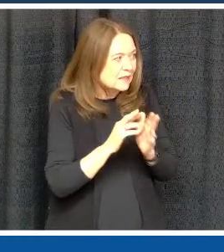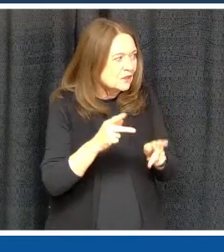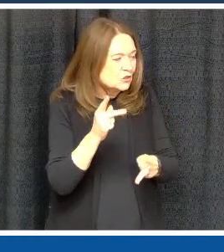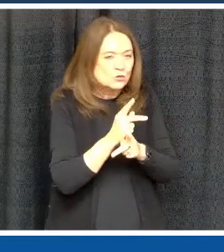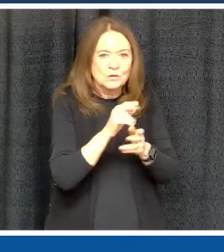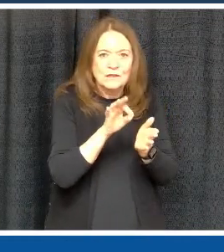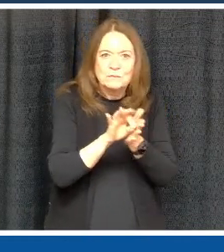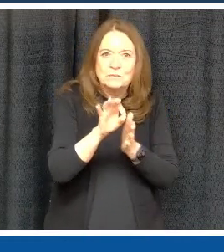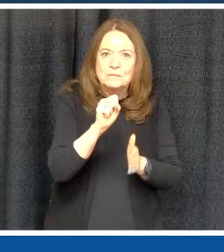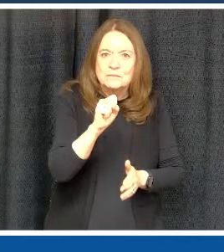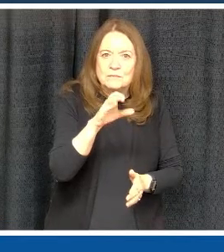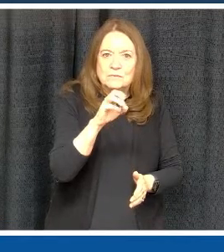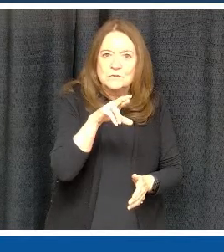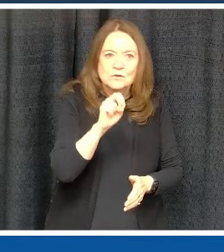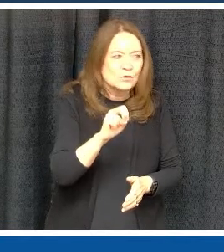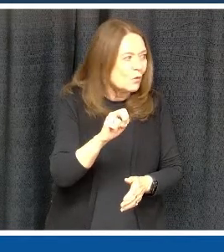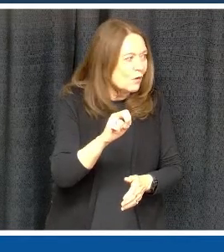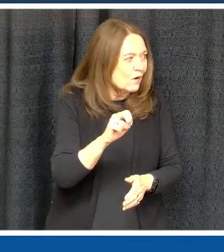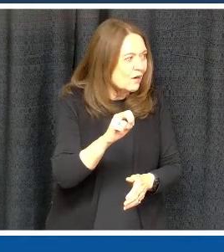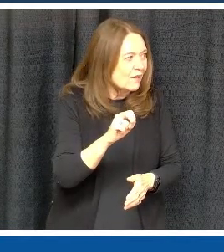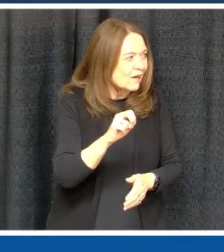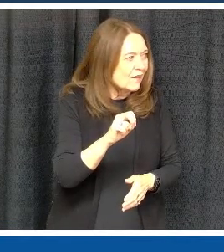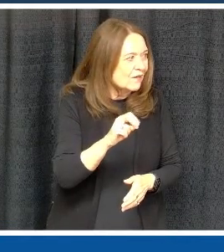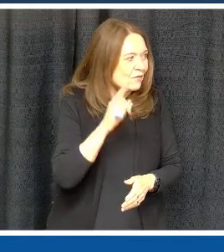score for both for kids' sake?